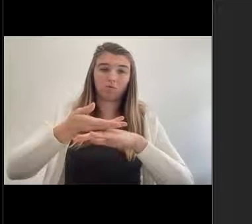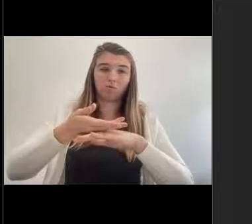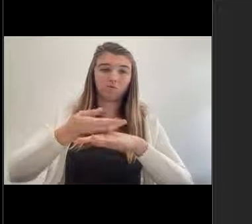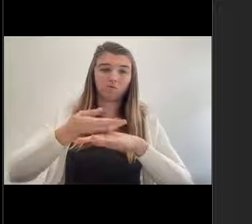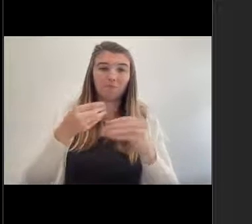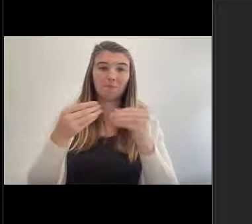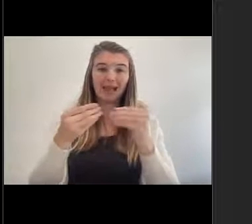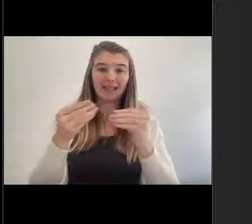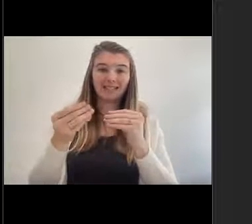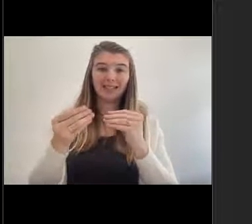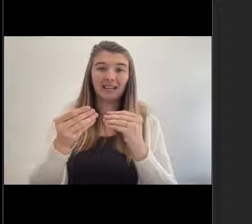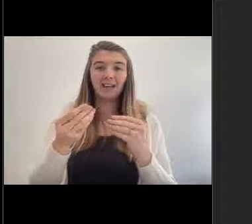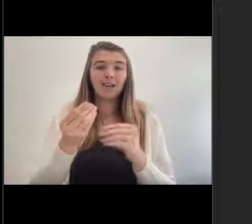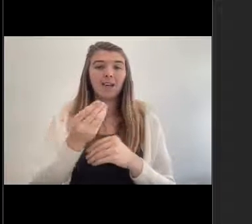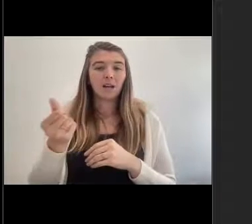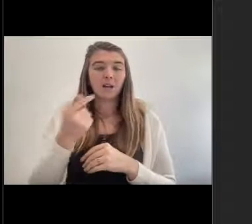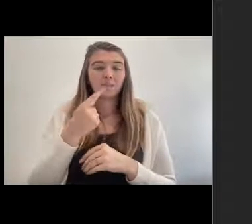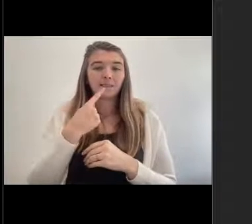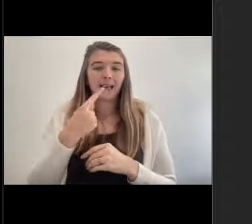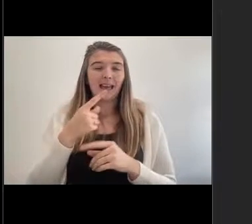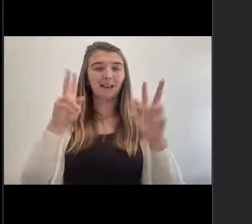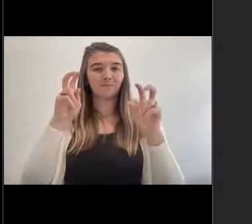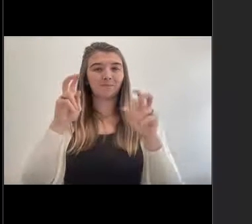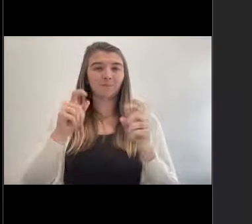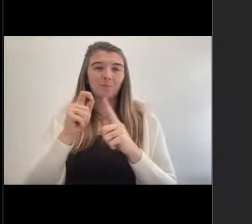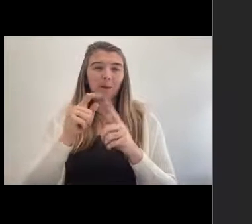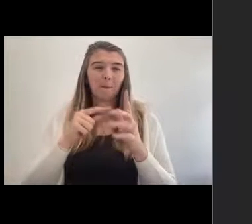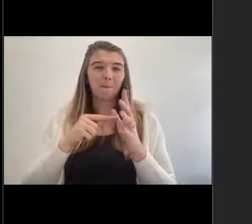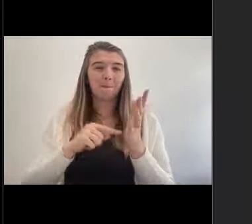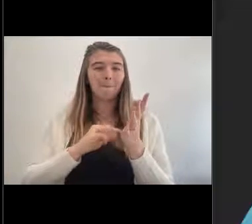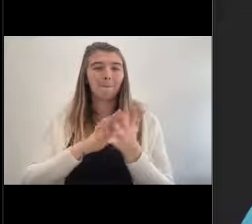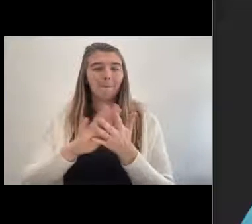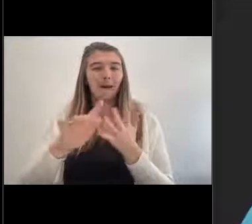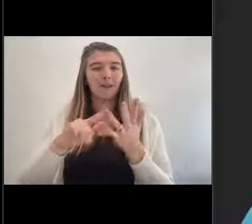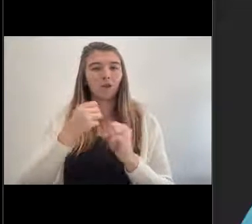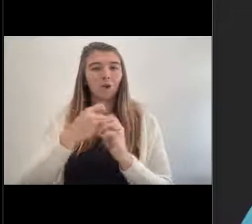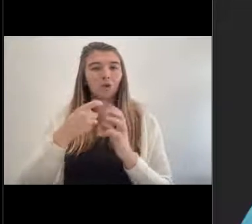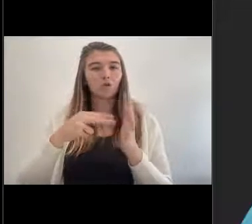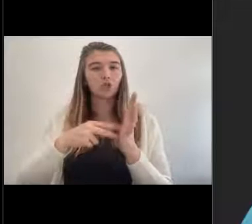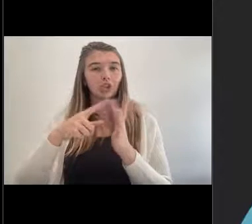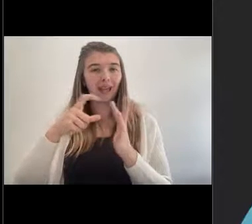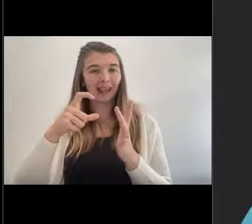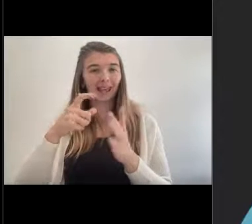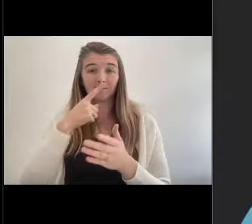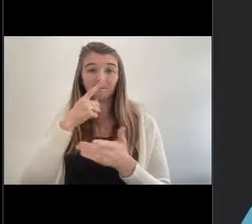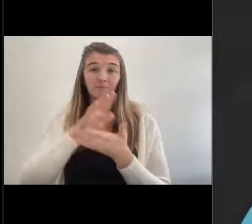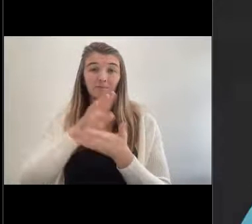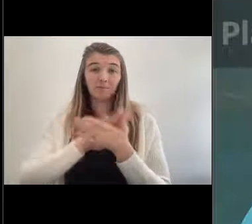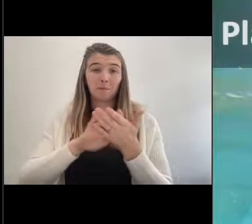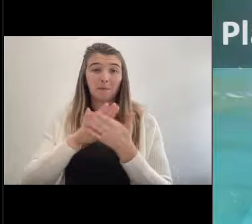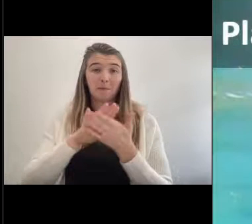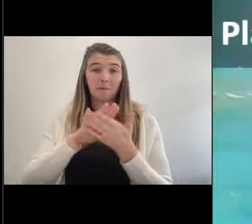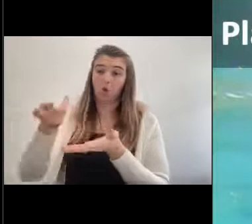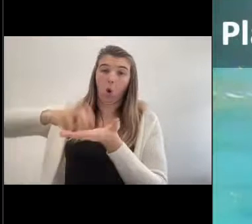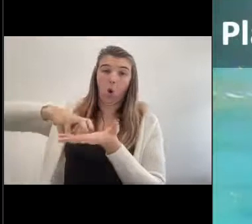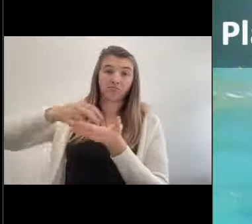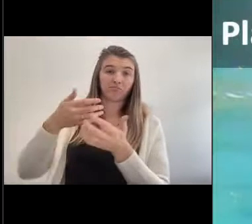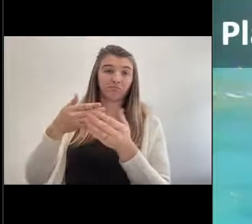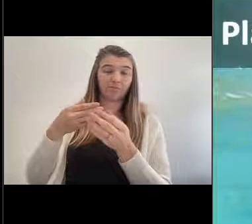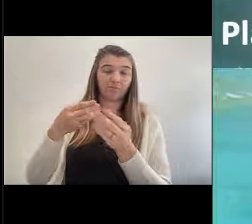larger distances on the plastics than they would otherwise, and also that they could be degrading the plastics. So